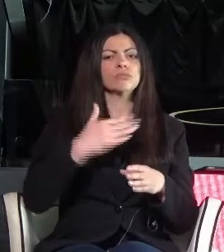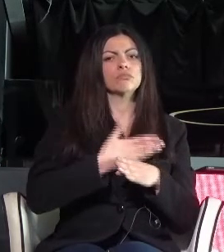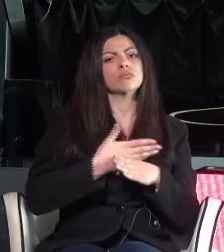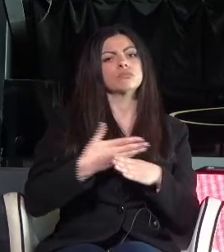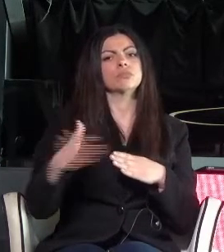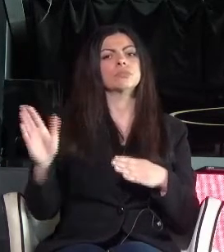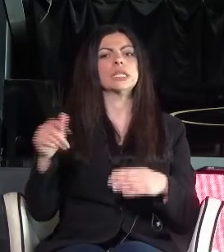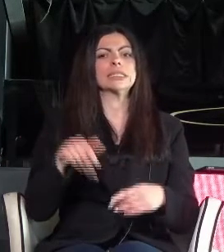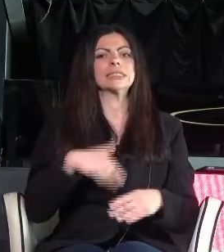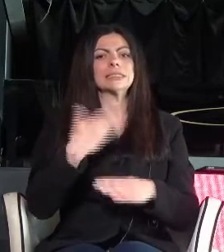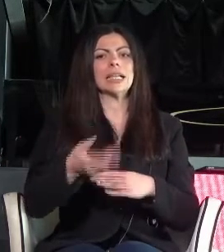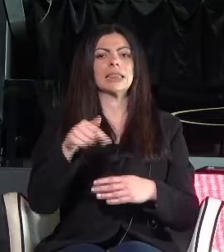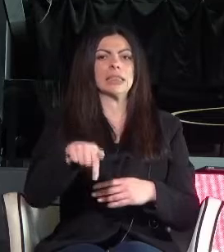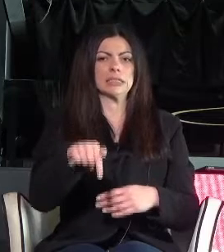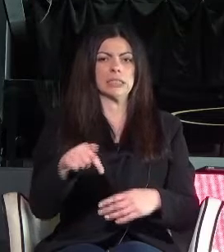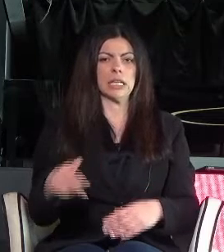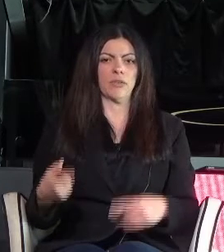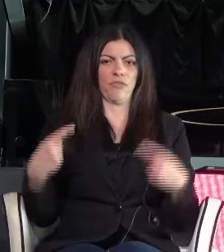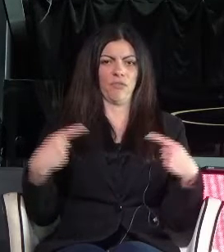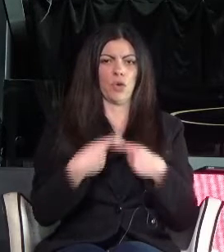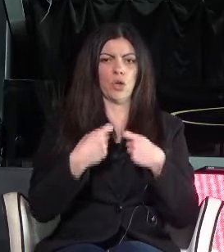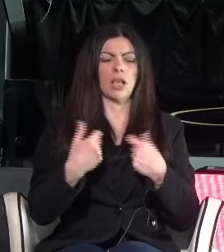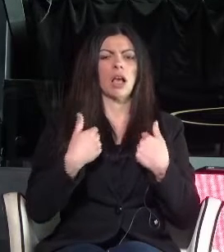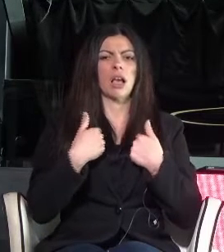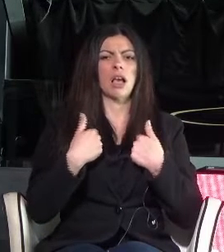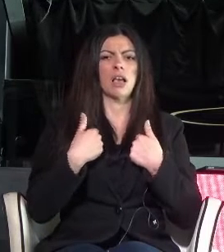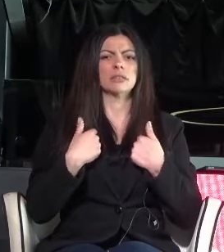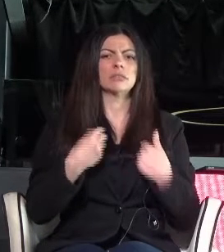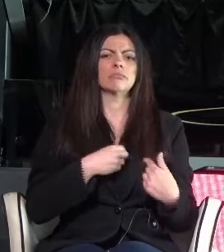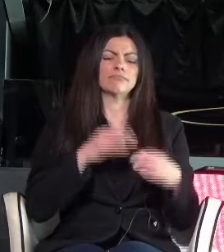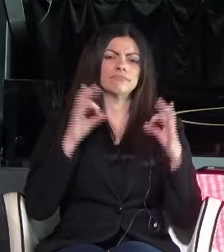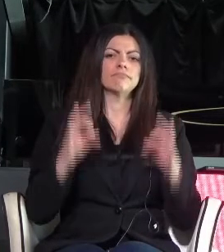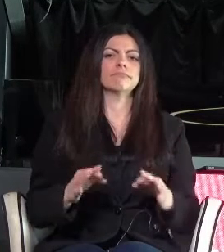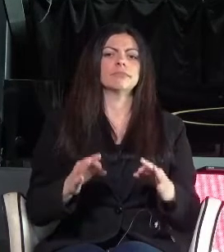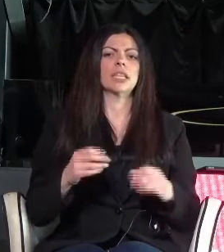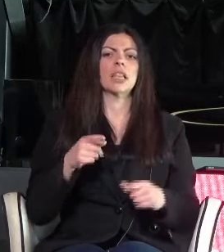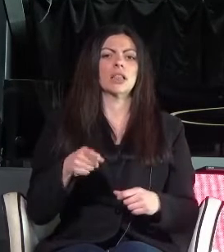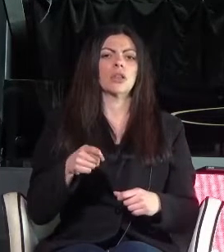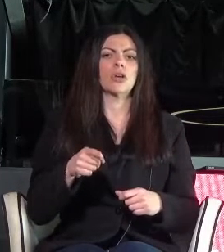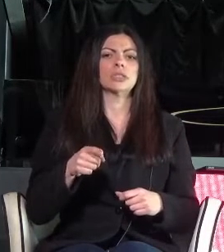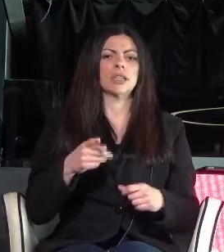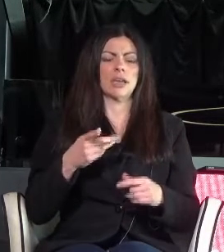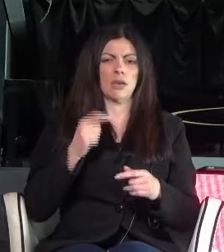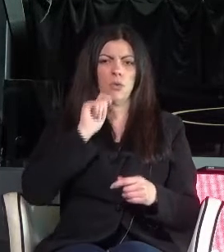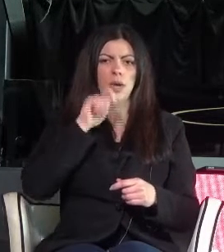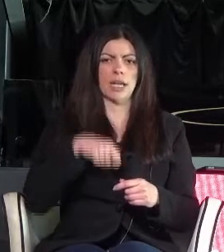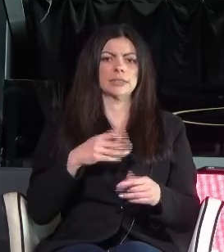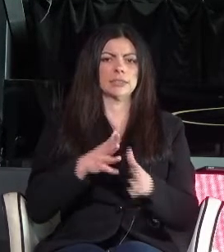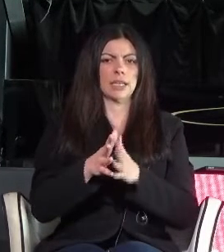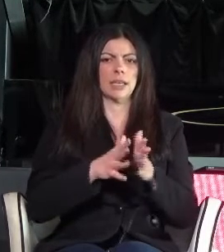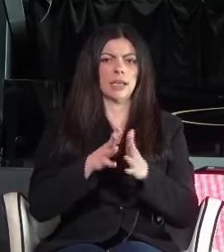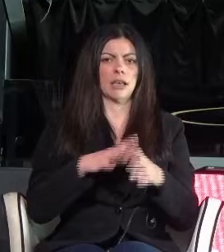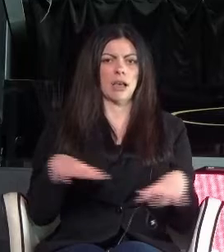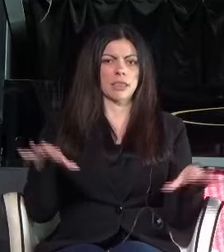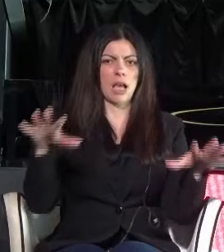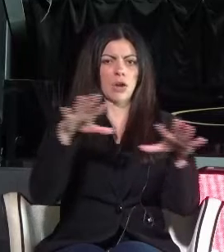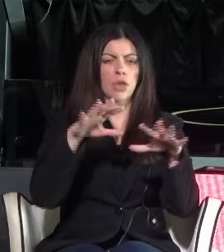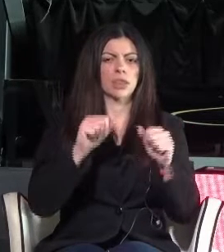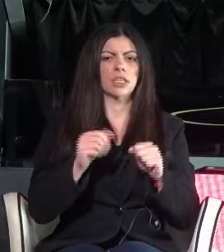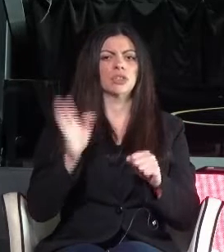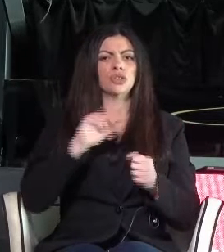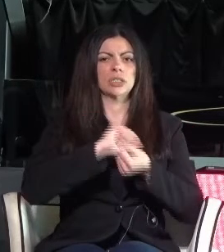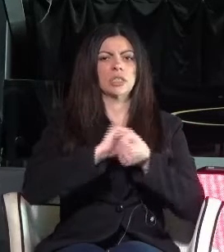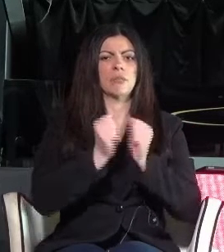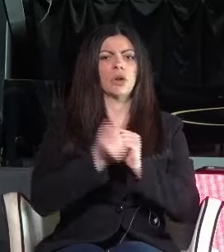that Ukraine and Ukrainian people, they will fight until the last minute. And after the